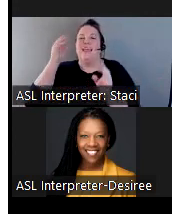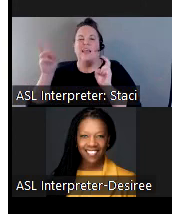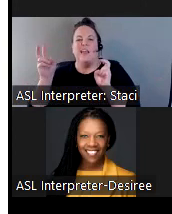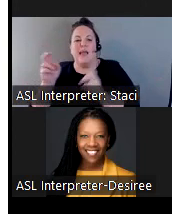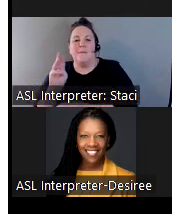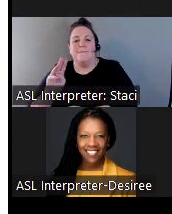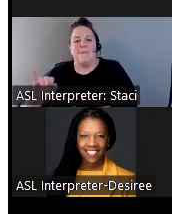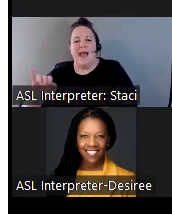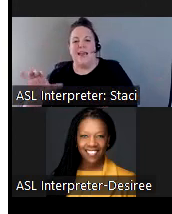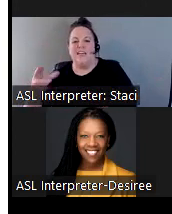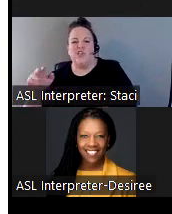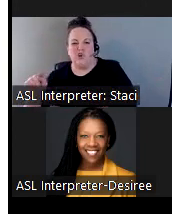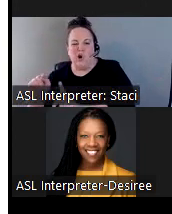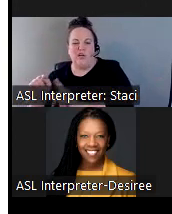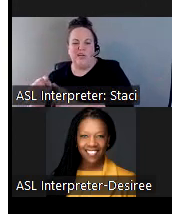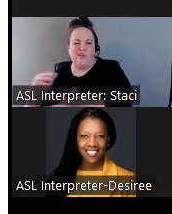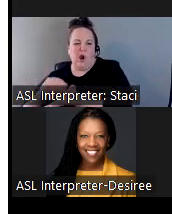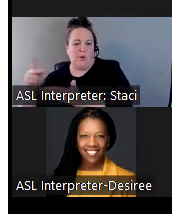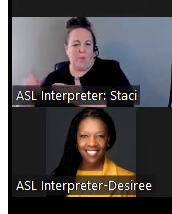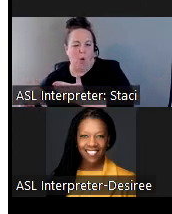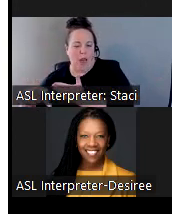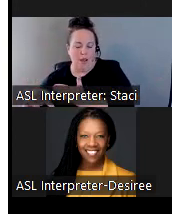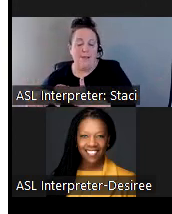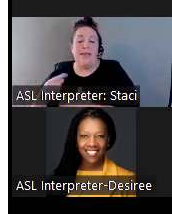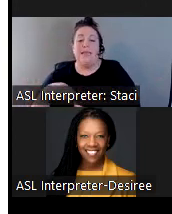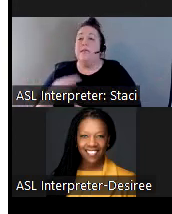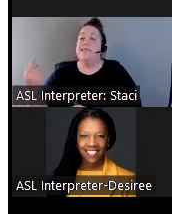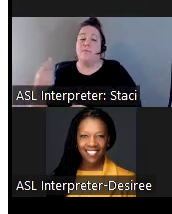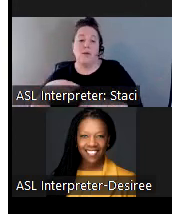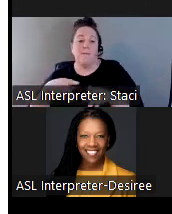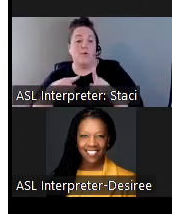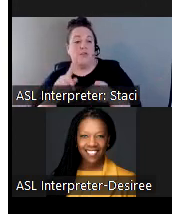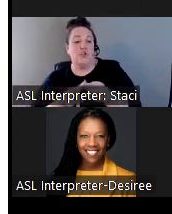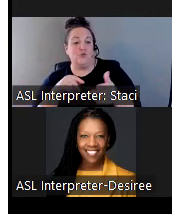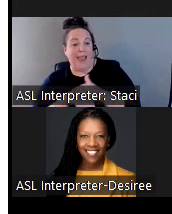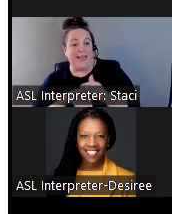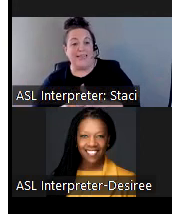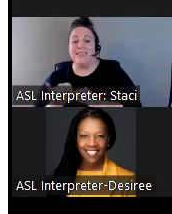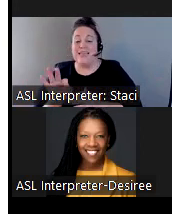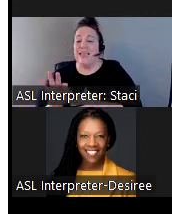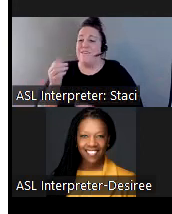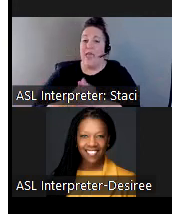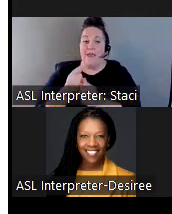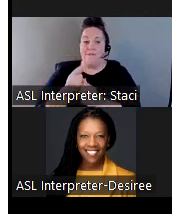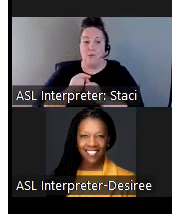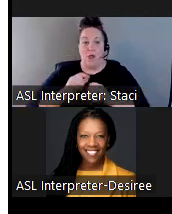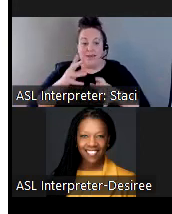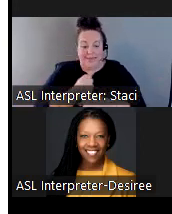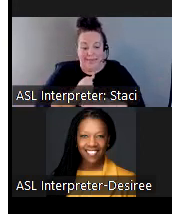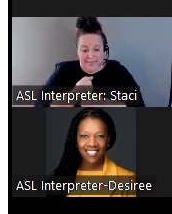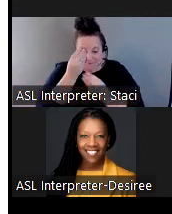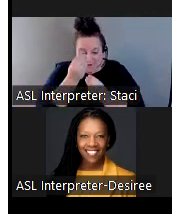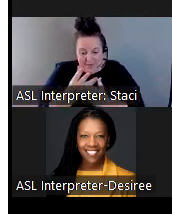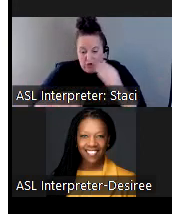of your other doctor programs where you give somebody permission to get access. If everybody gets that information into it,